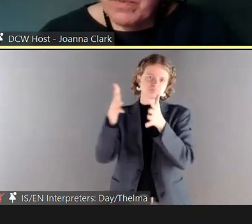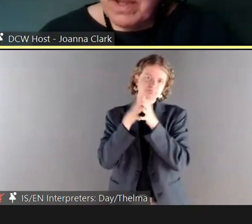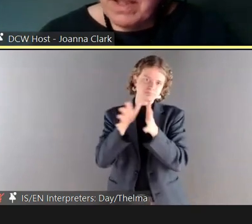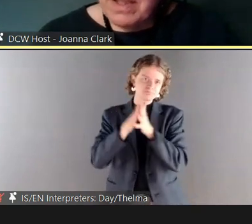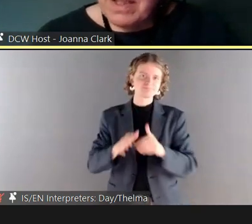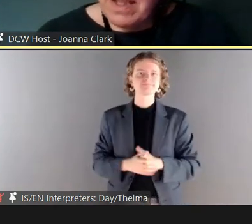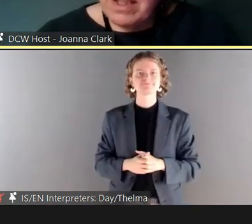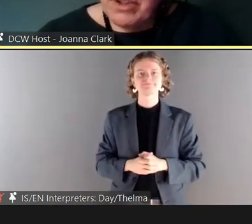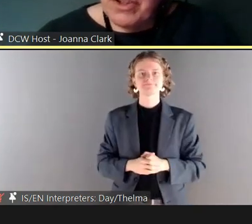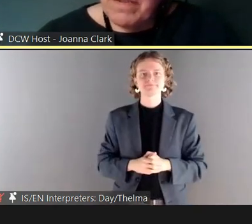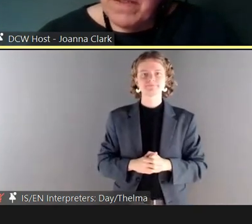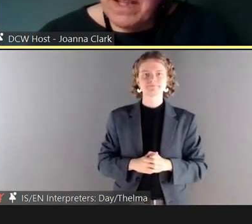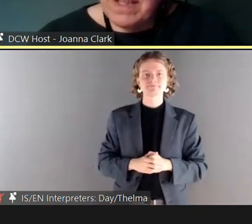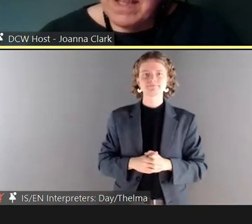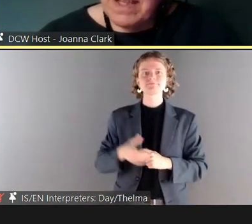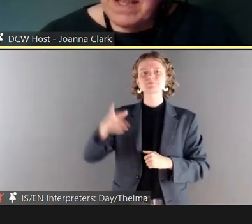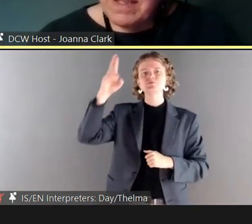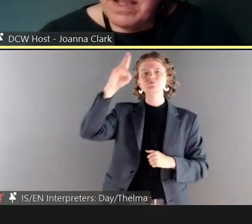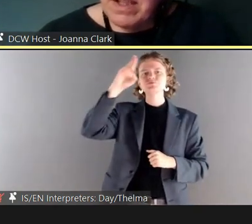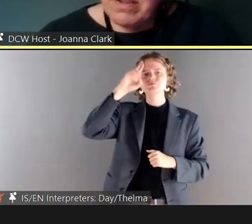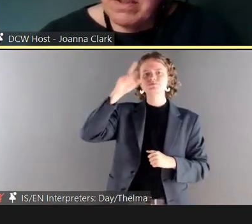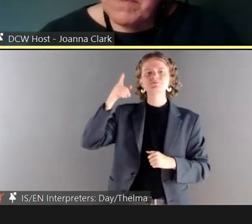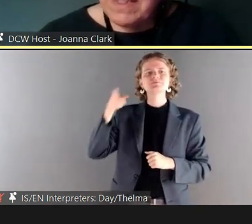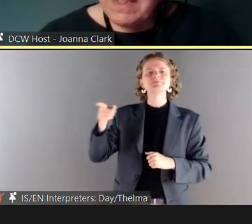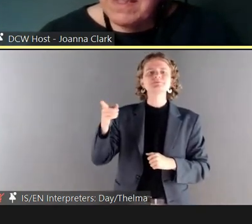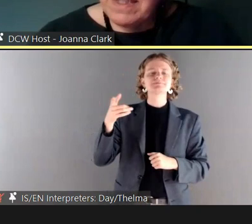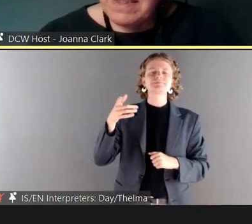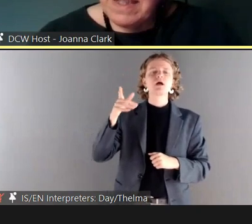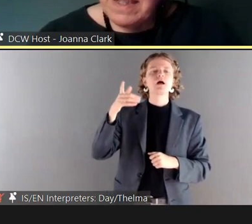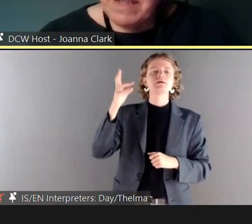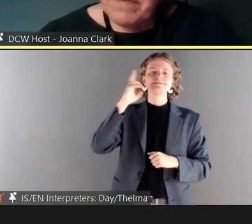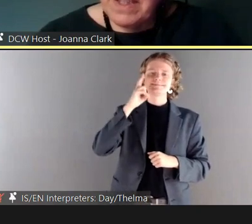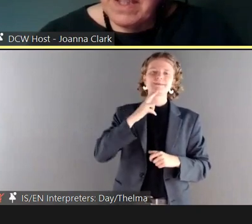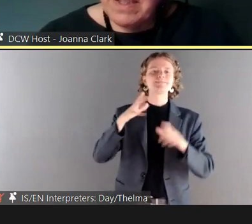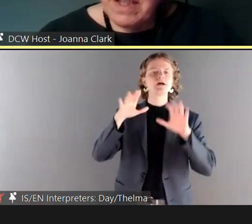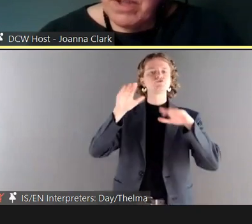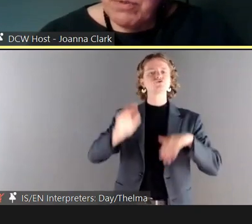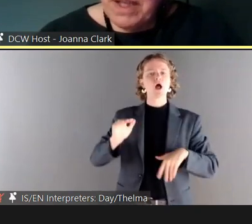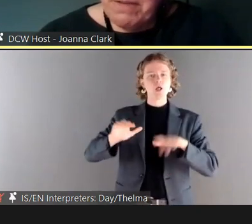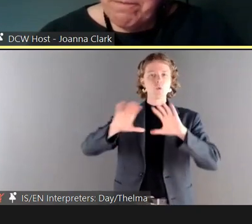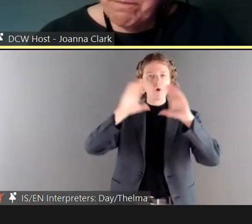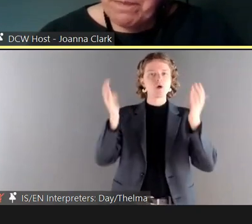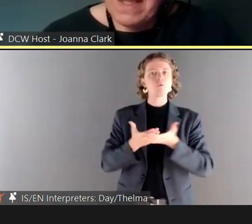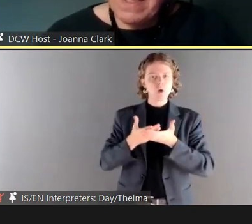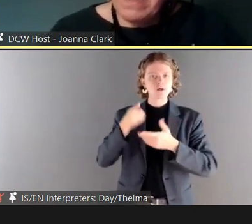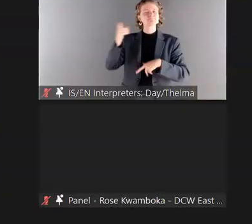Child Worldwide's inclusion advisor at our office in East Africa, in